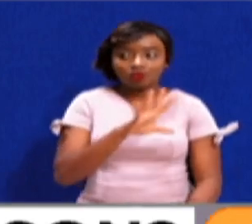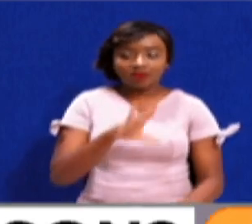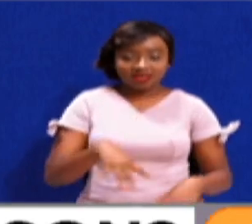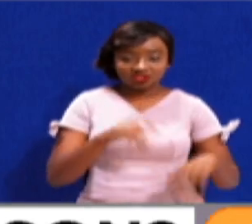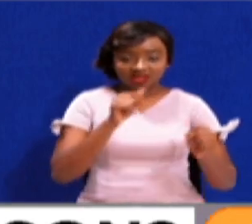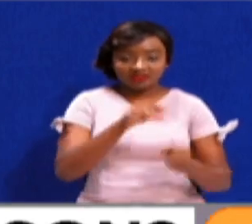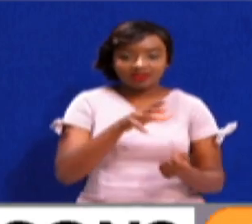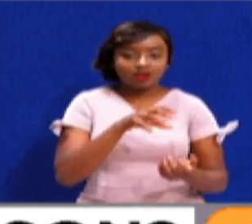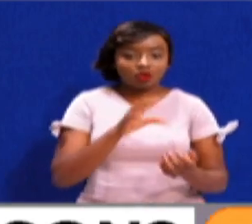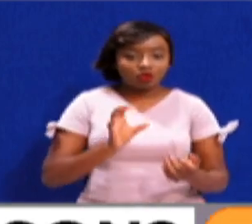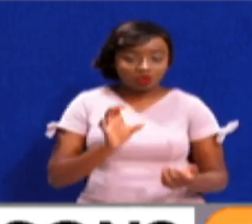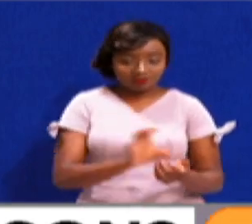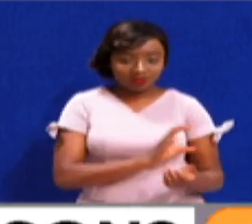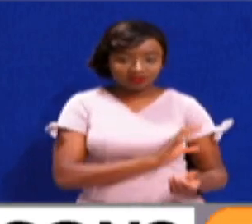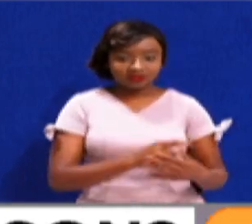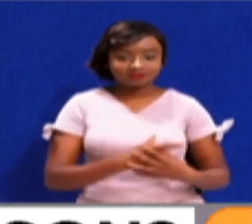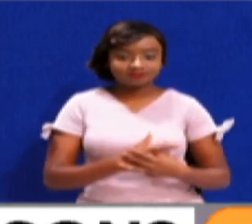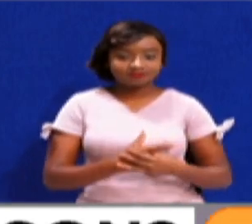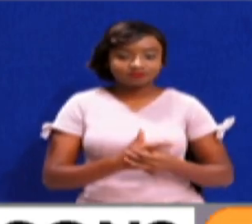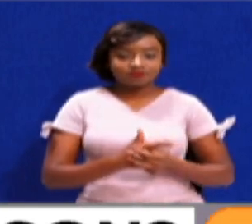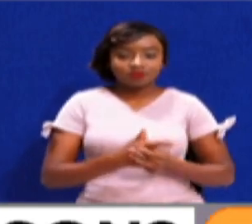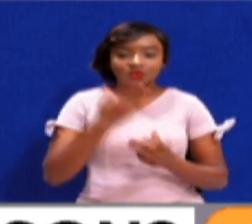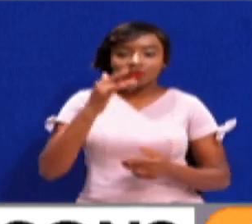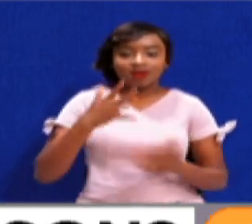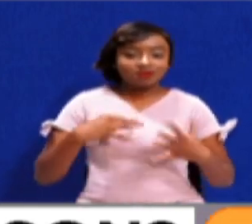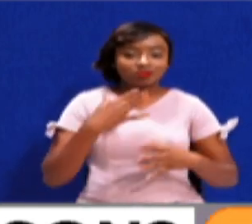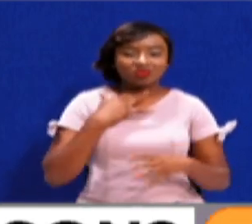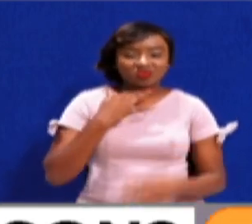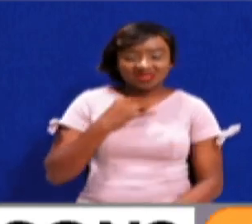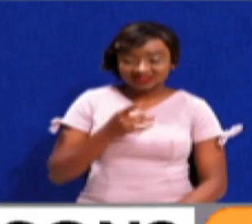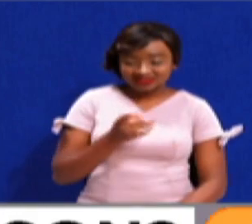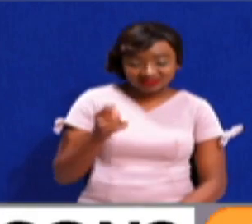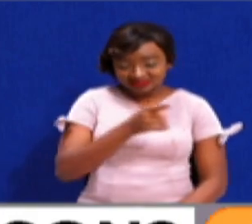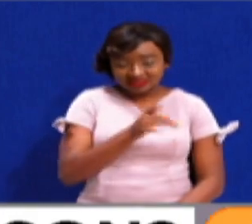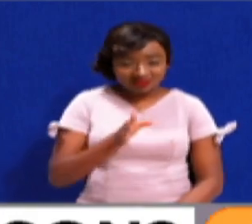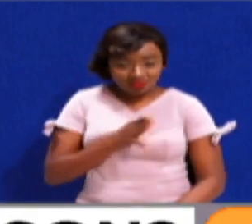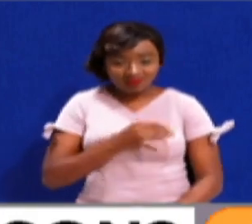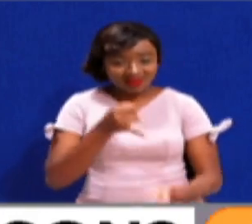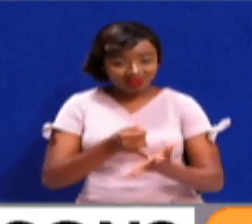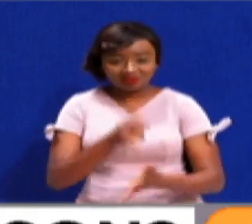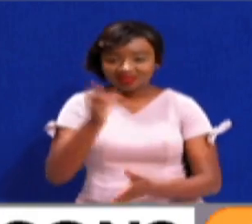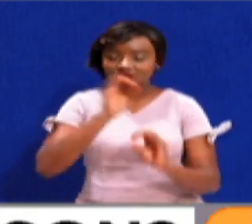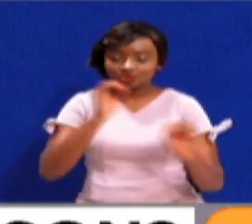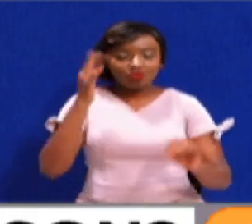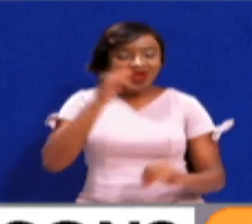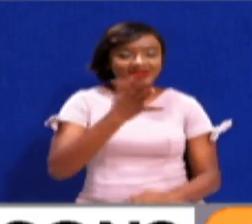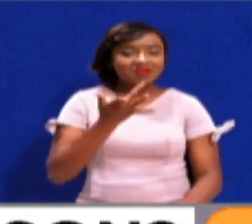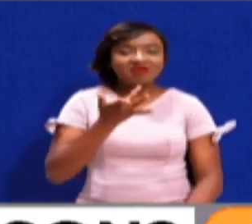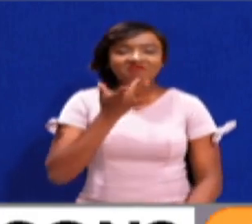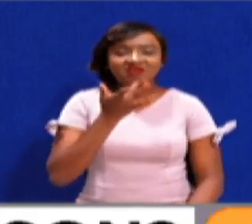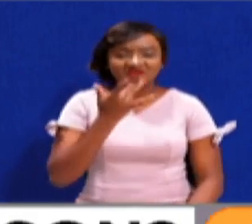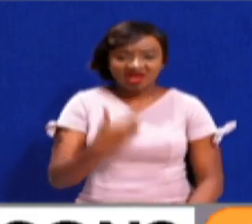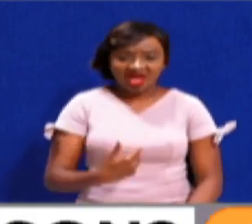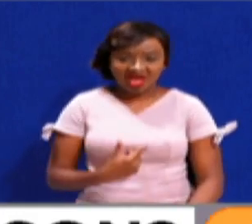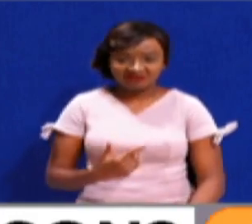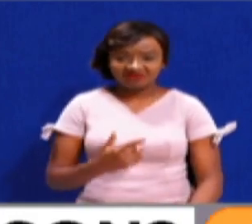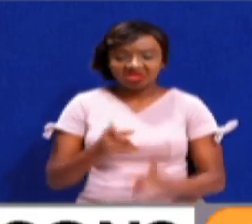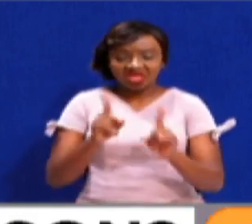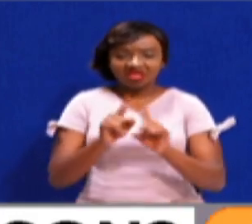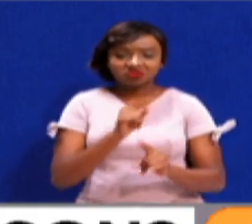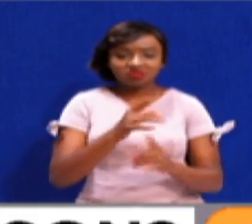the finance committee proposal don't want Professor Kamar to chair the committee. Why? Because they say she's biased. Mm. And 2, she's an